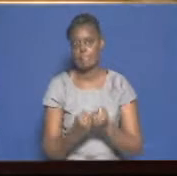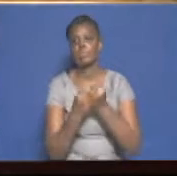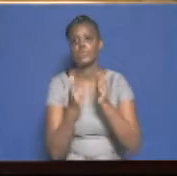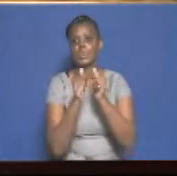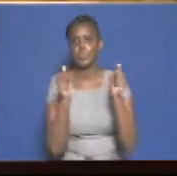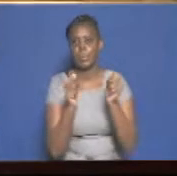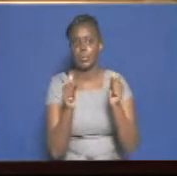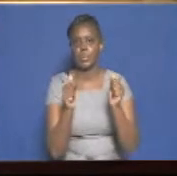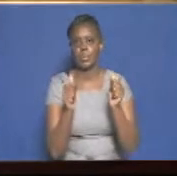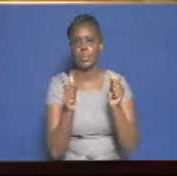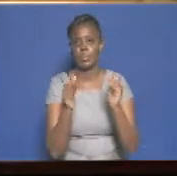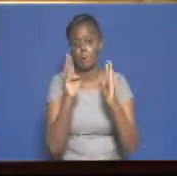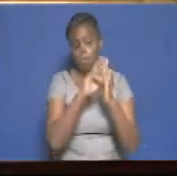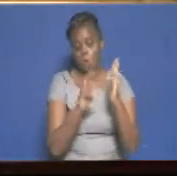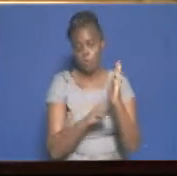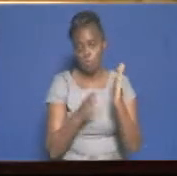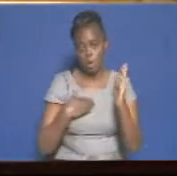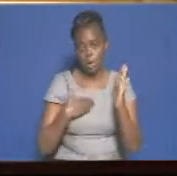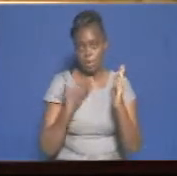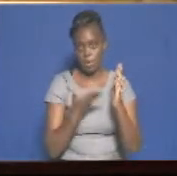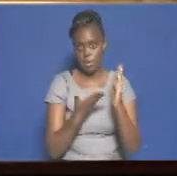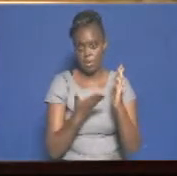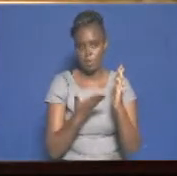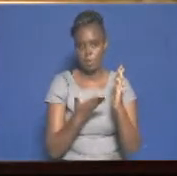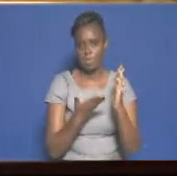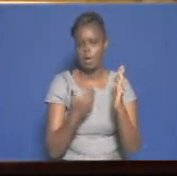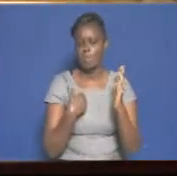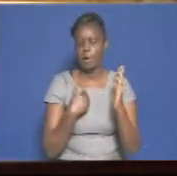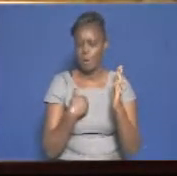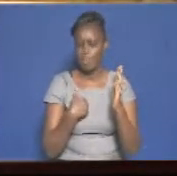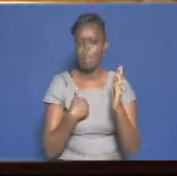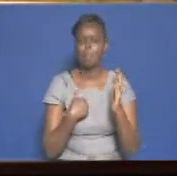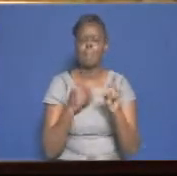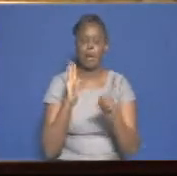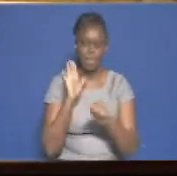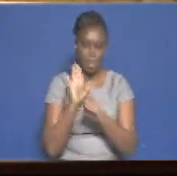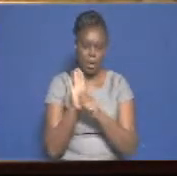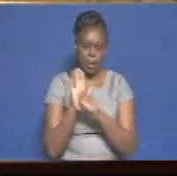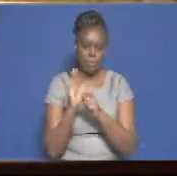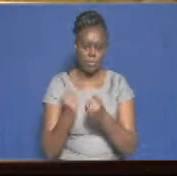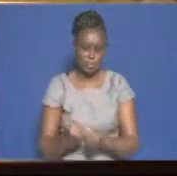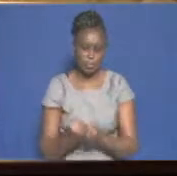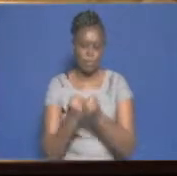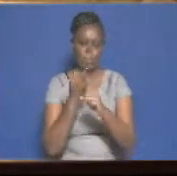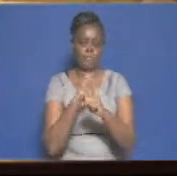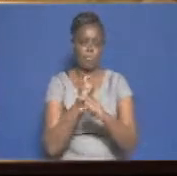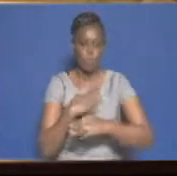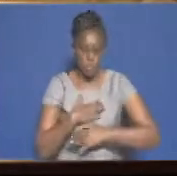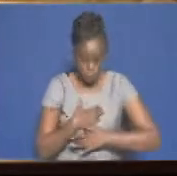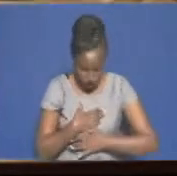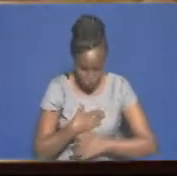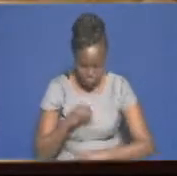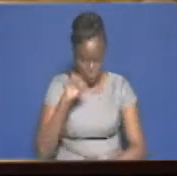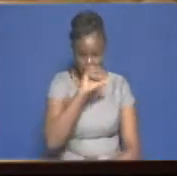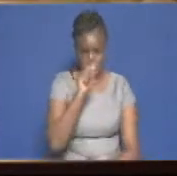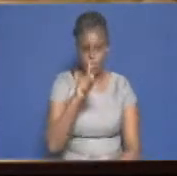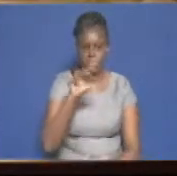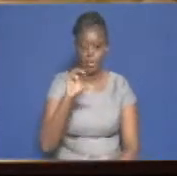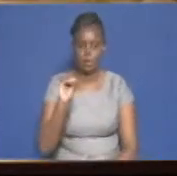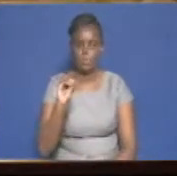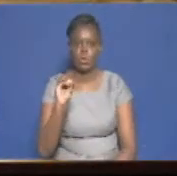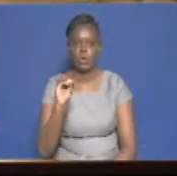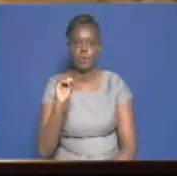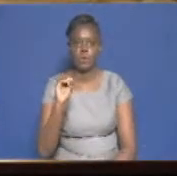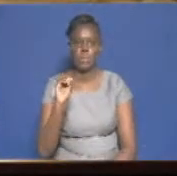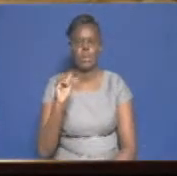The current standing orders have a lot of imprint from the Honorable Jacob Midiwo. And therefore, I think that's just,